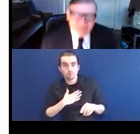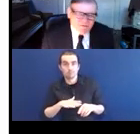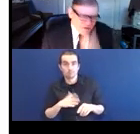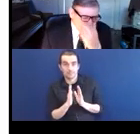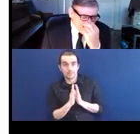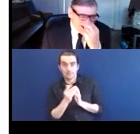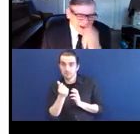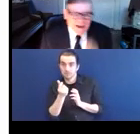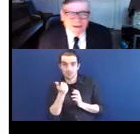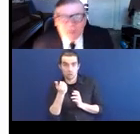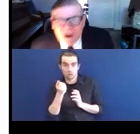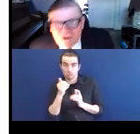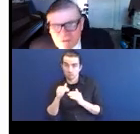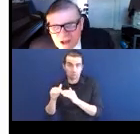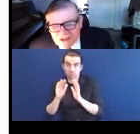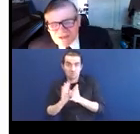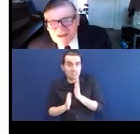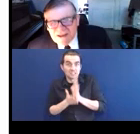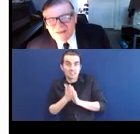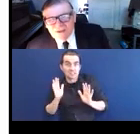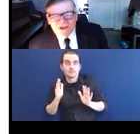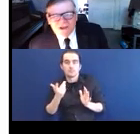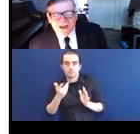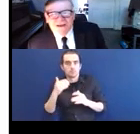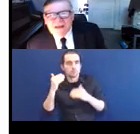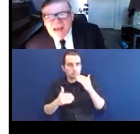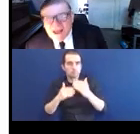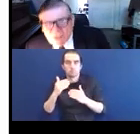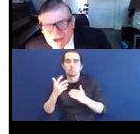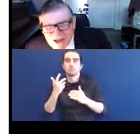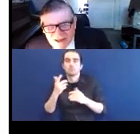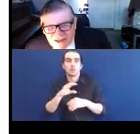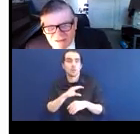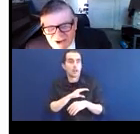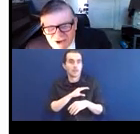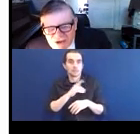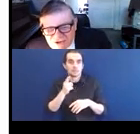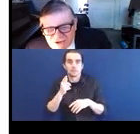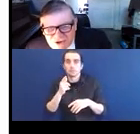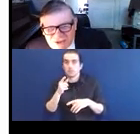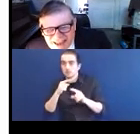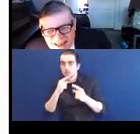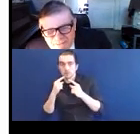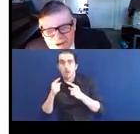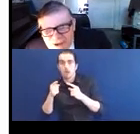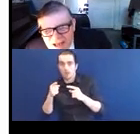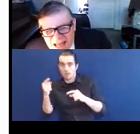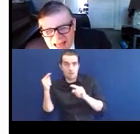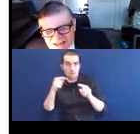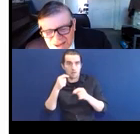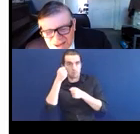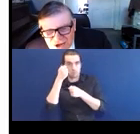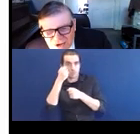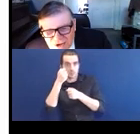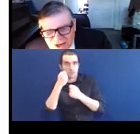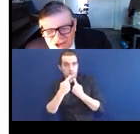hanging from overpass in their wheelchairs. And then one night, a vehicle drives through their camp and